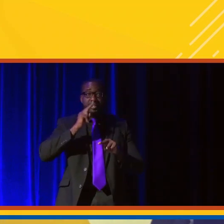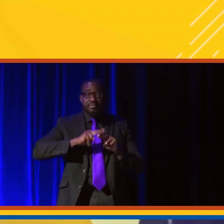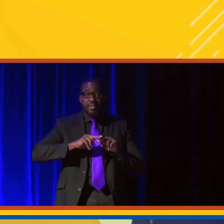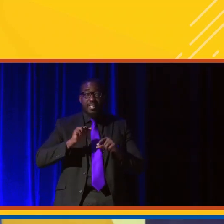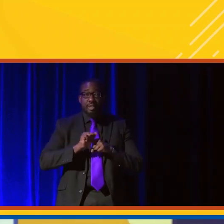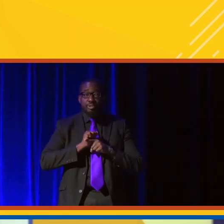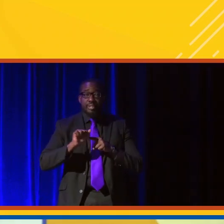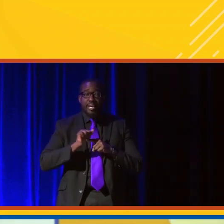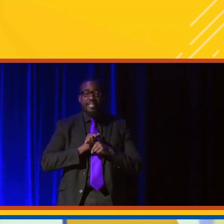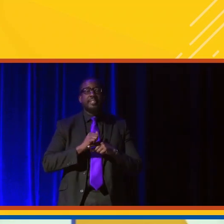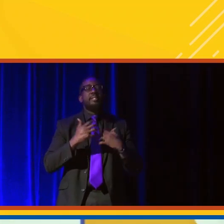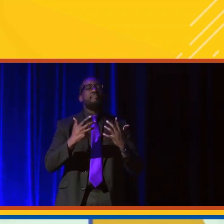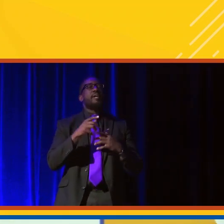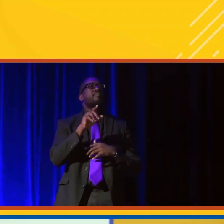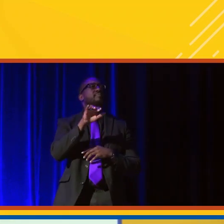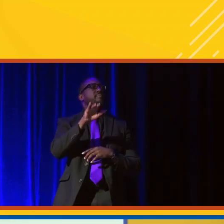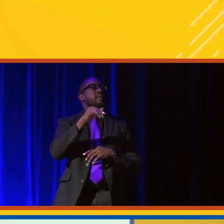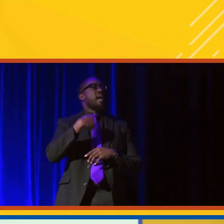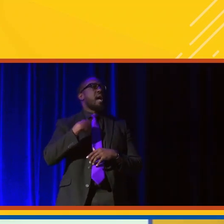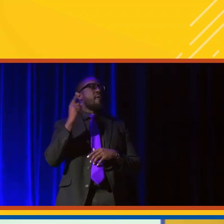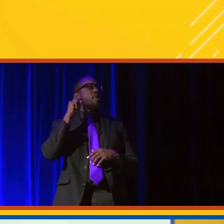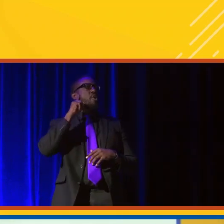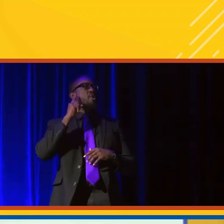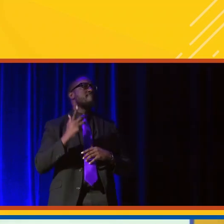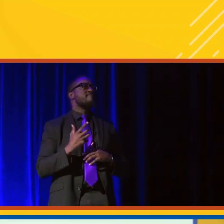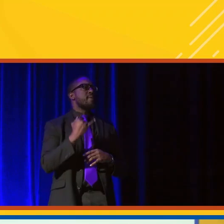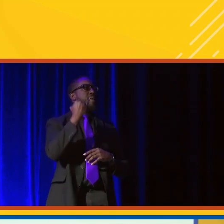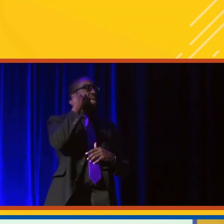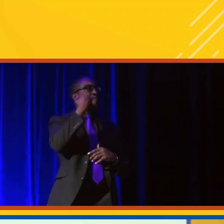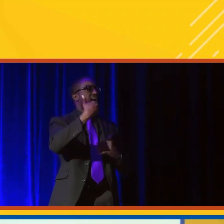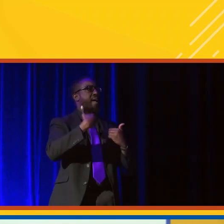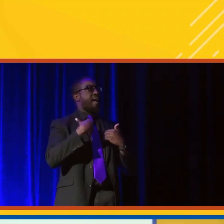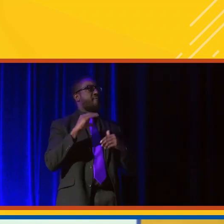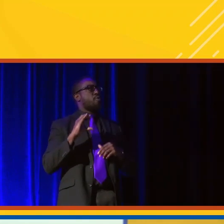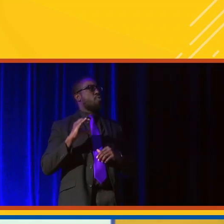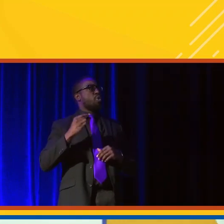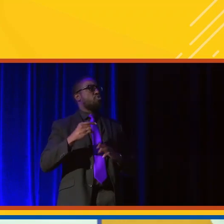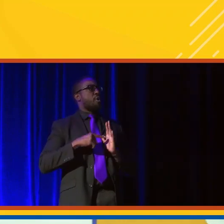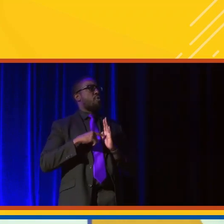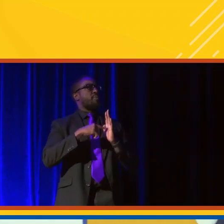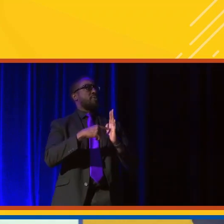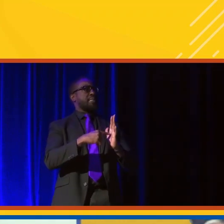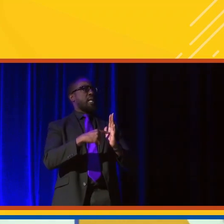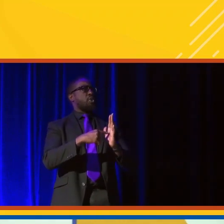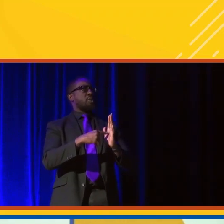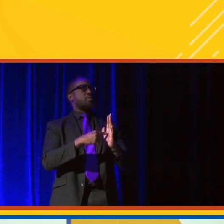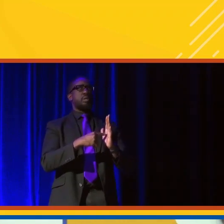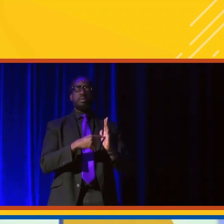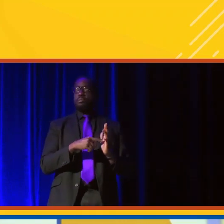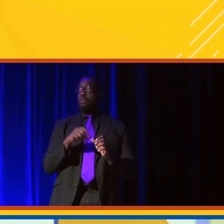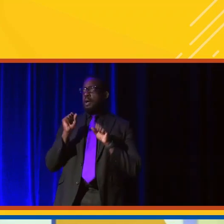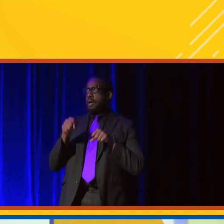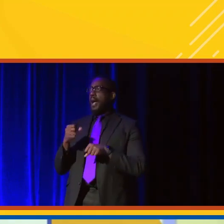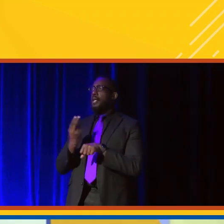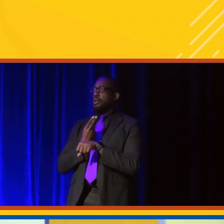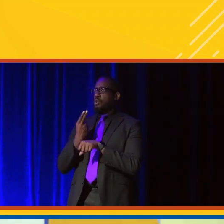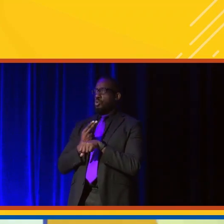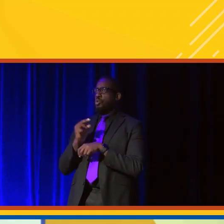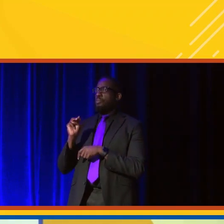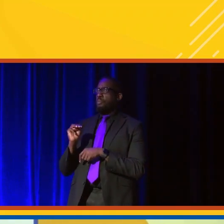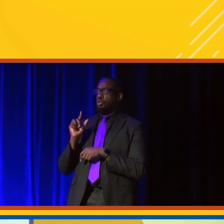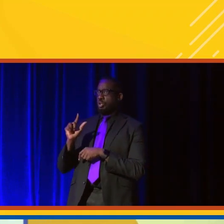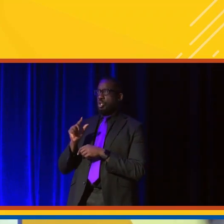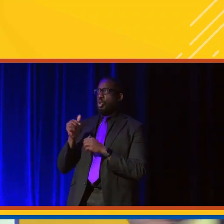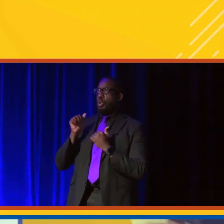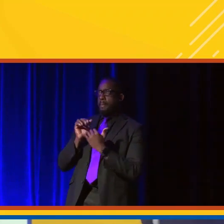to ask, okay, so I've heard that if I have a coarse grain representation, that you can use these machine learning methods, whatever they may